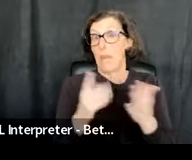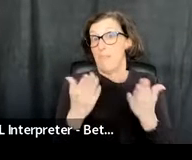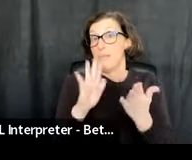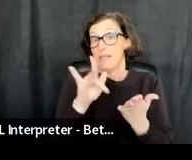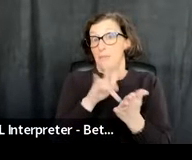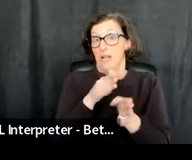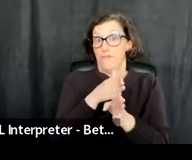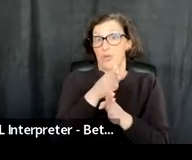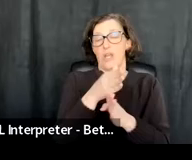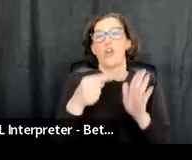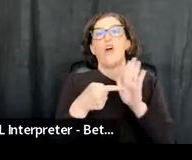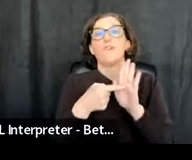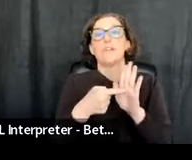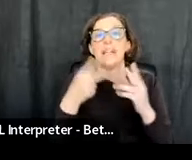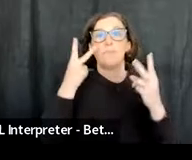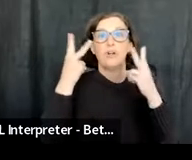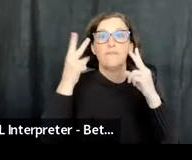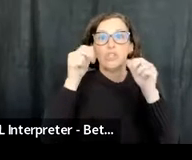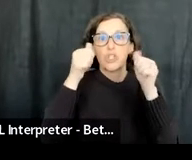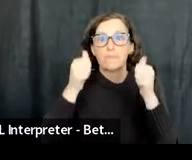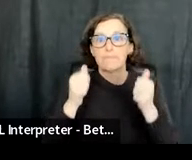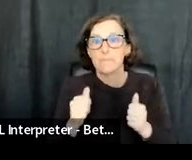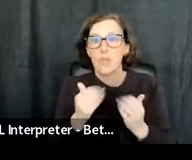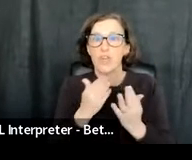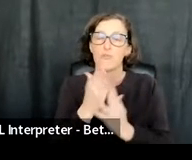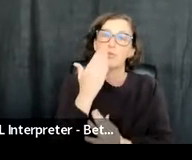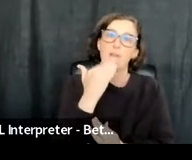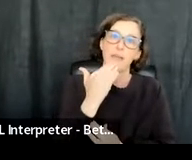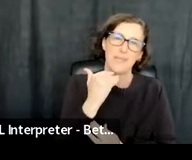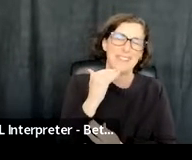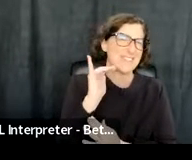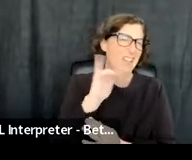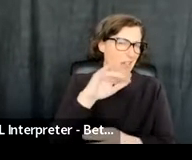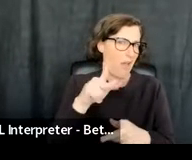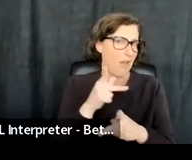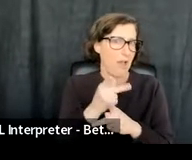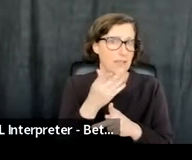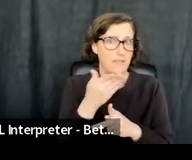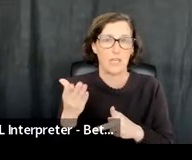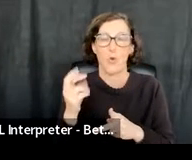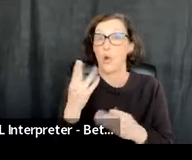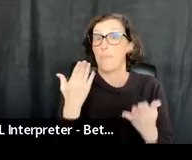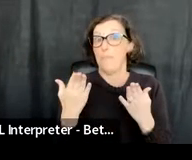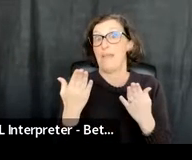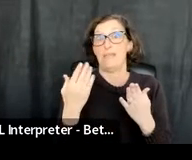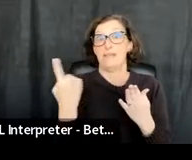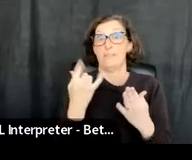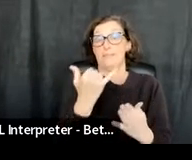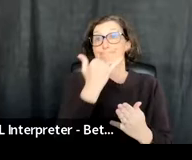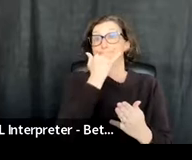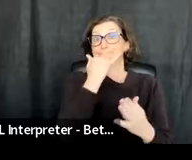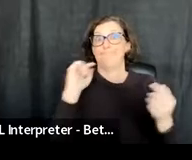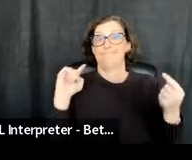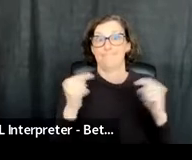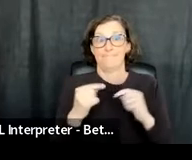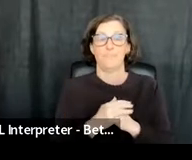we mentioned with the vision loss through diabetes or those sorts of things, or could be an injury, new job tasks,